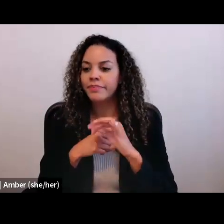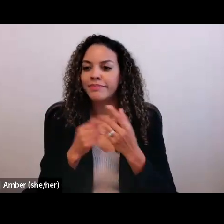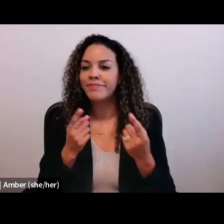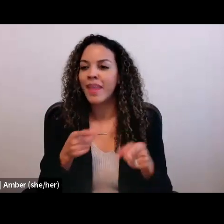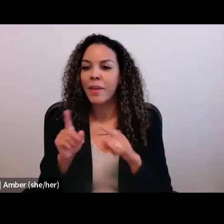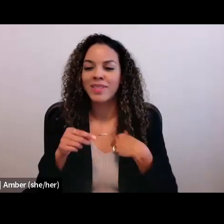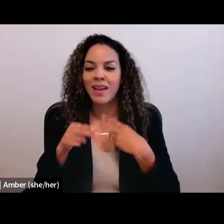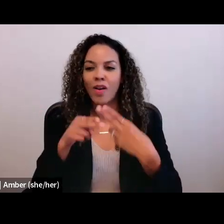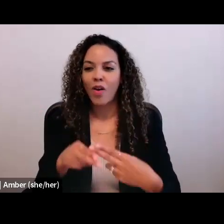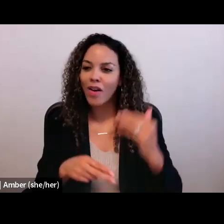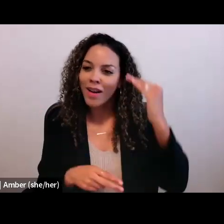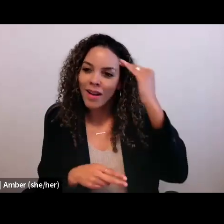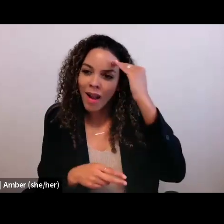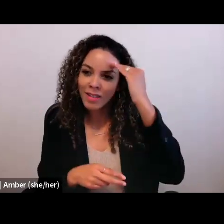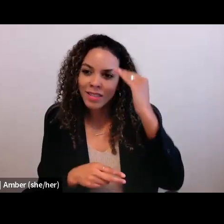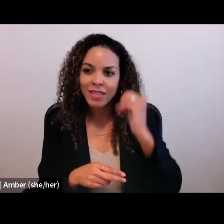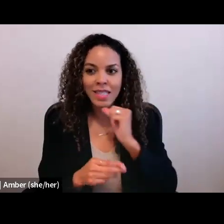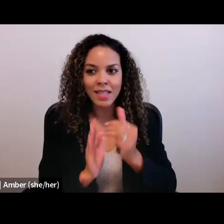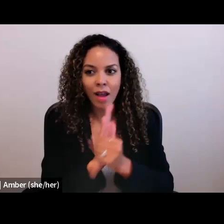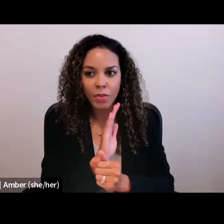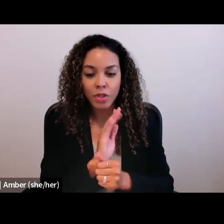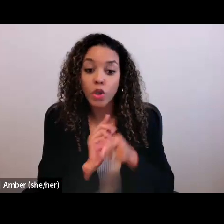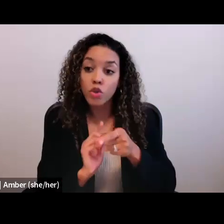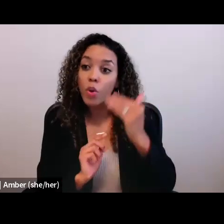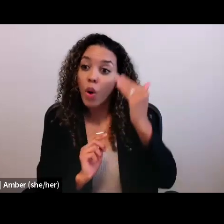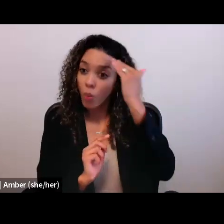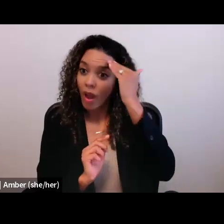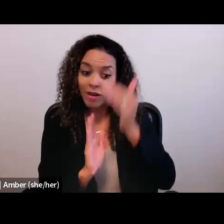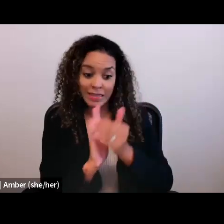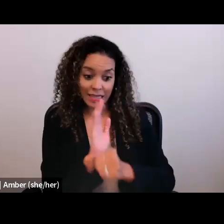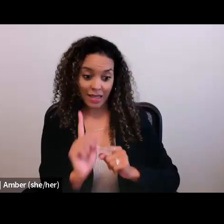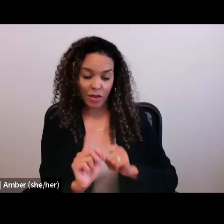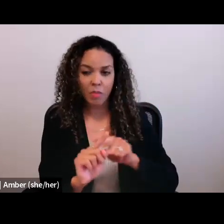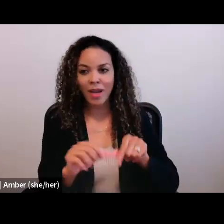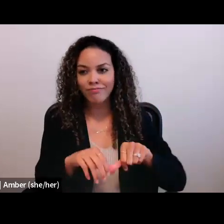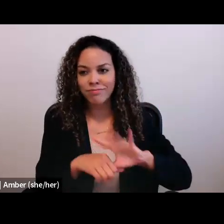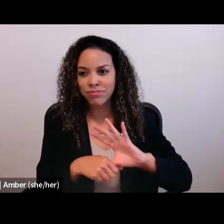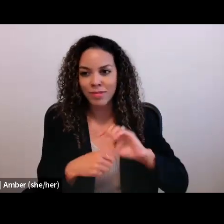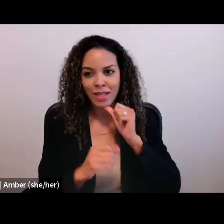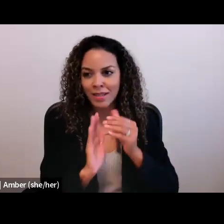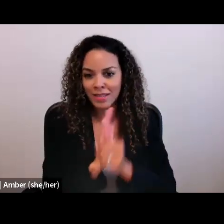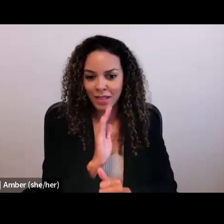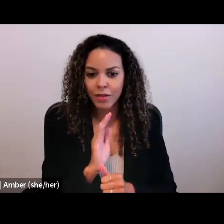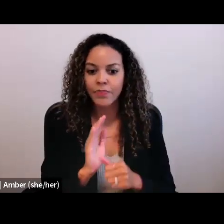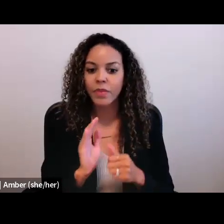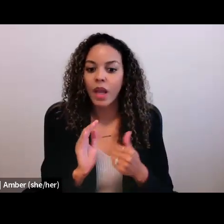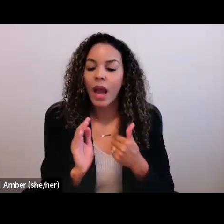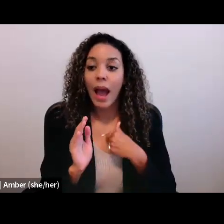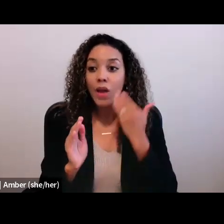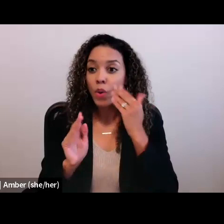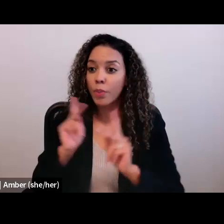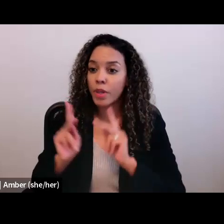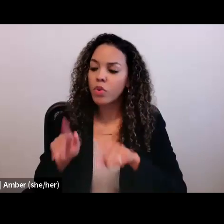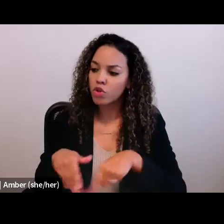conscious incompetence. You're aware of the skill, but not yet proficient. I've met people that are starting to learn Spanish, and they'll say,